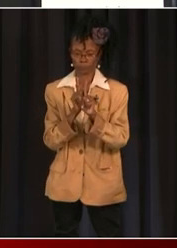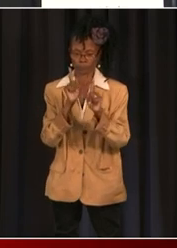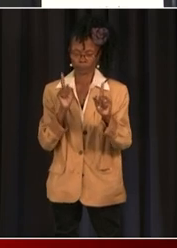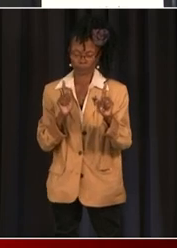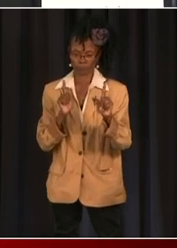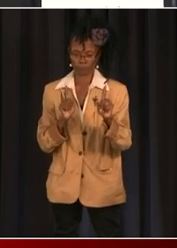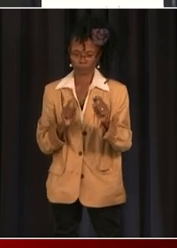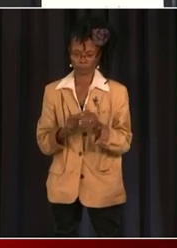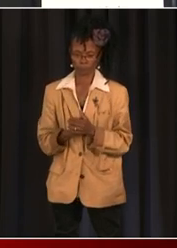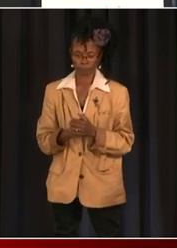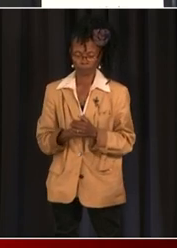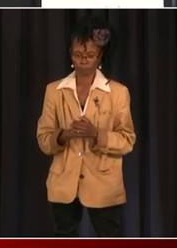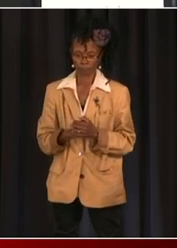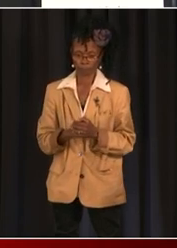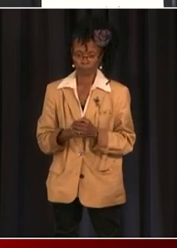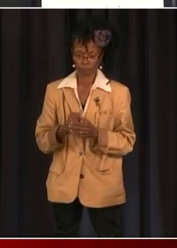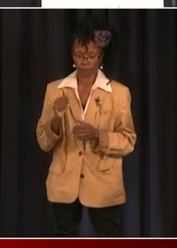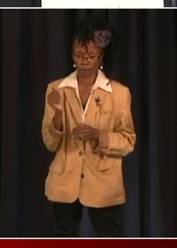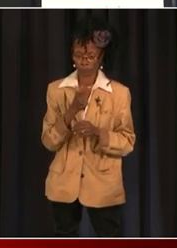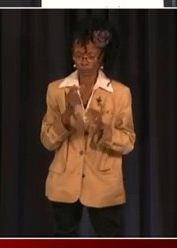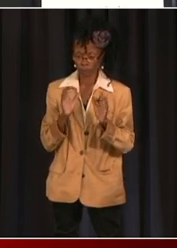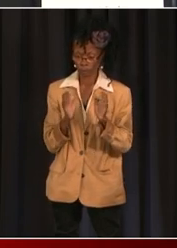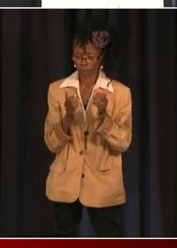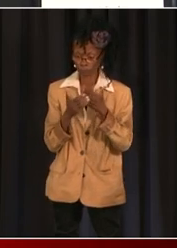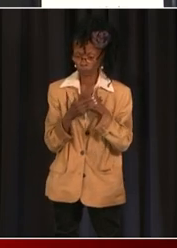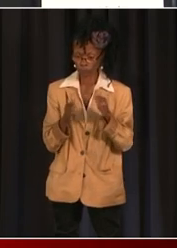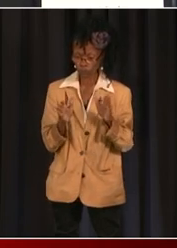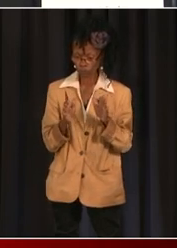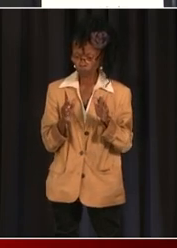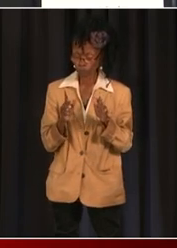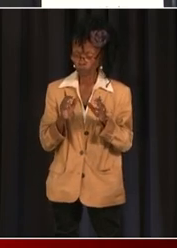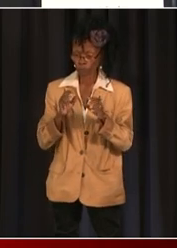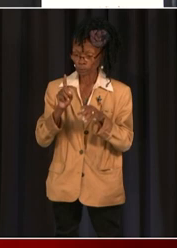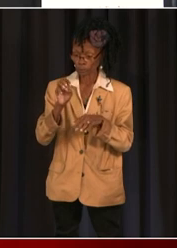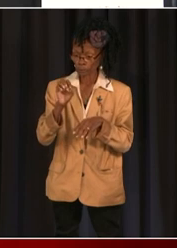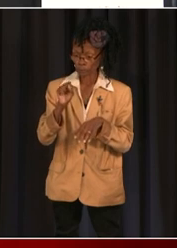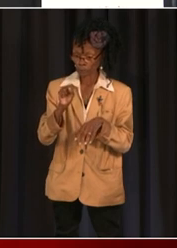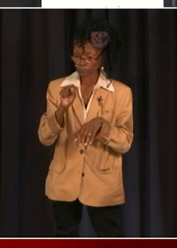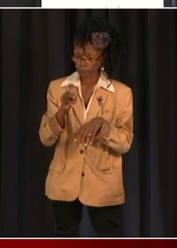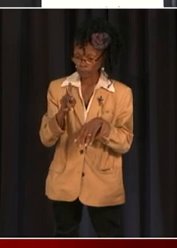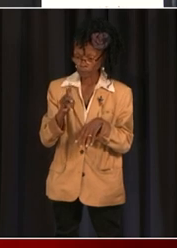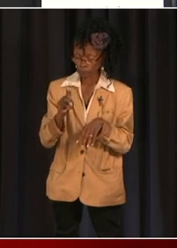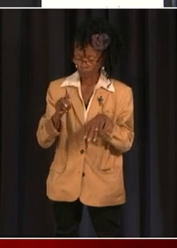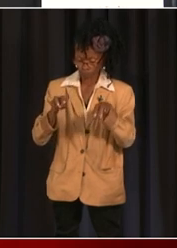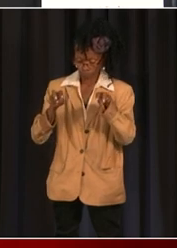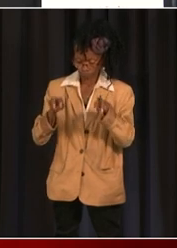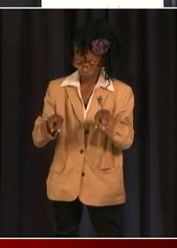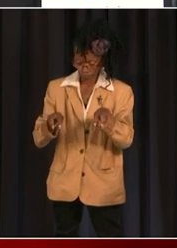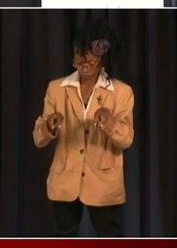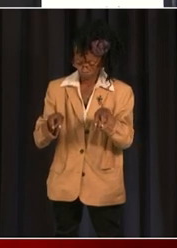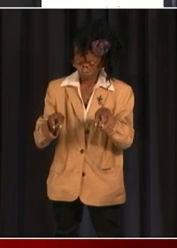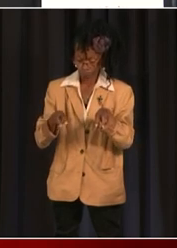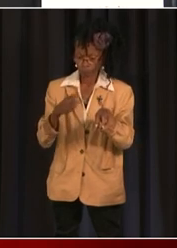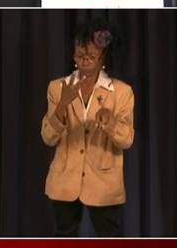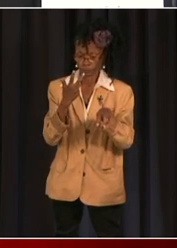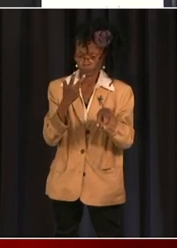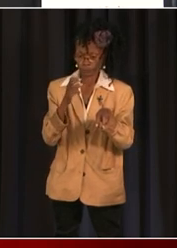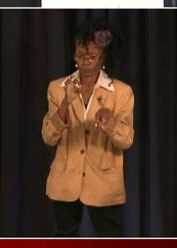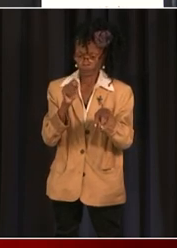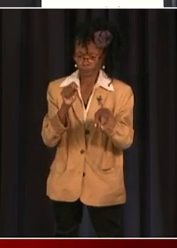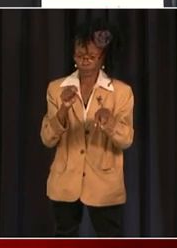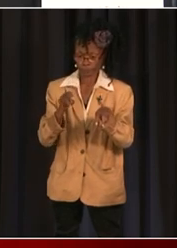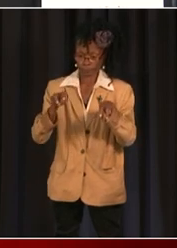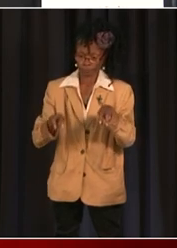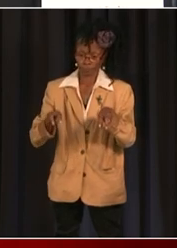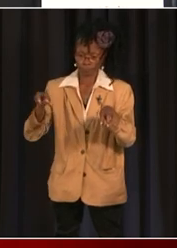interaction. We will have all of our classrooms spread apart where students are as physically distant as possible, and to the